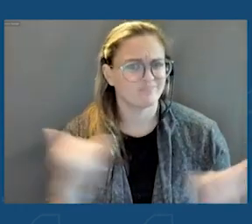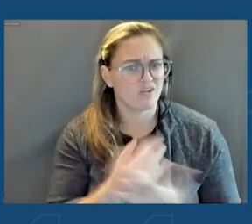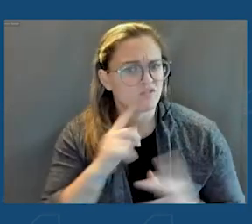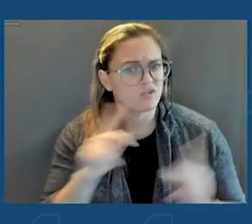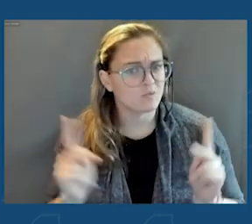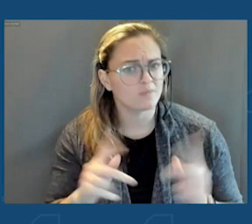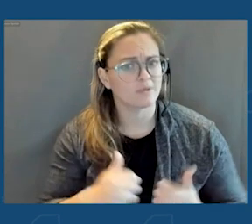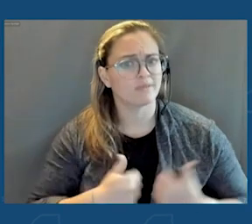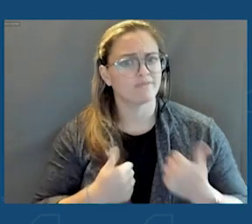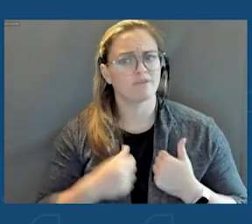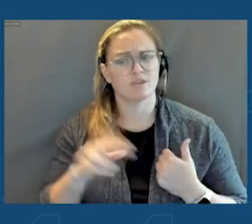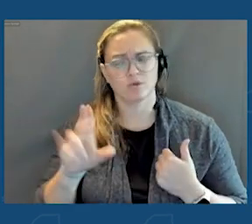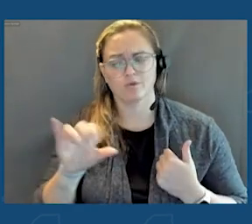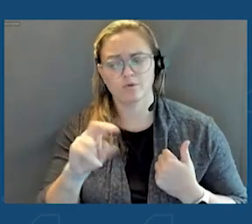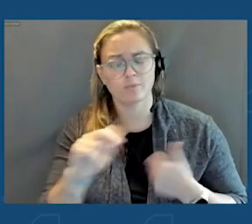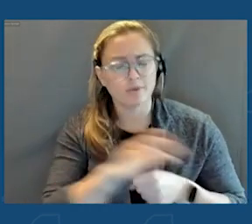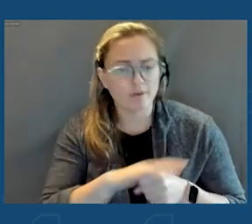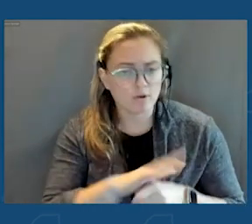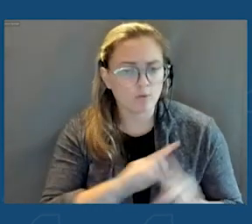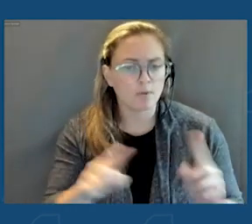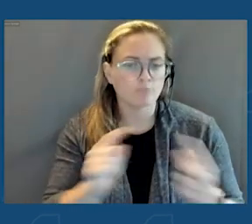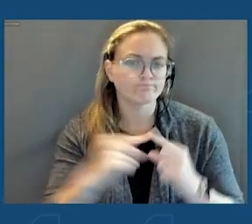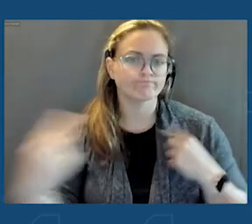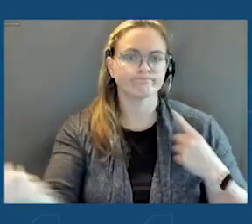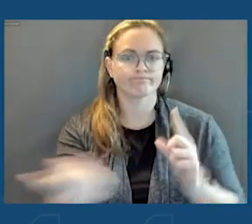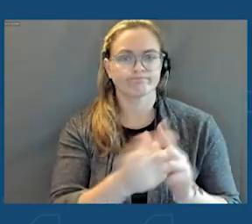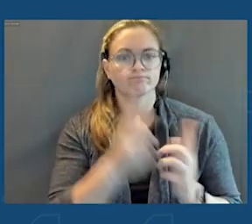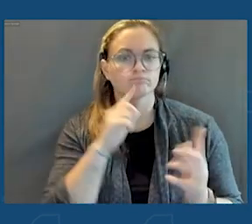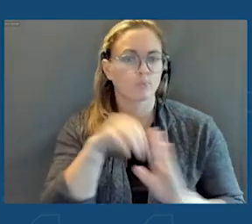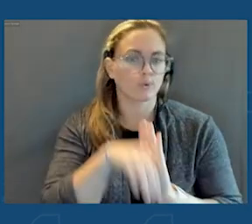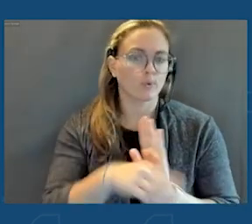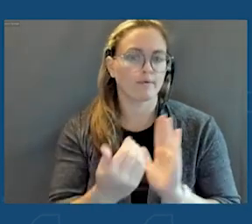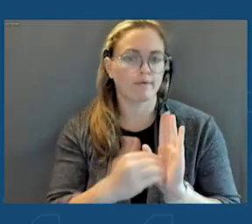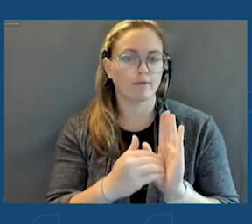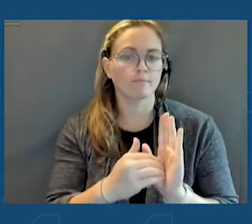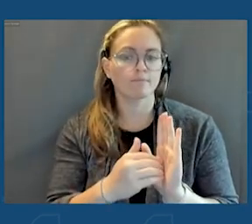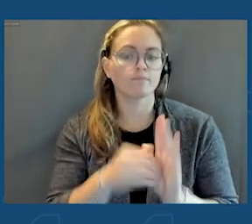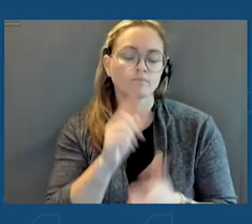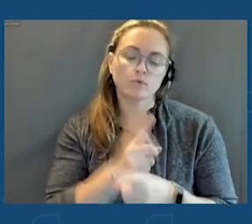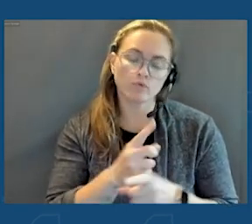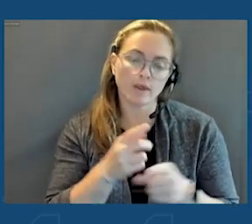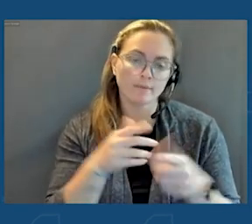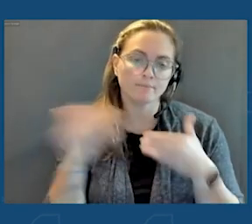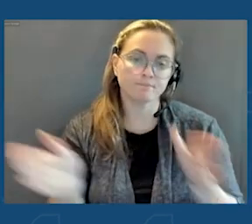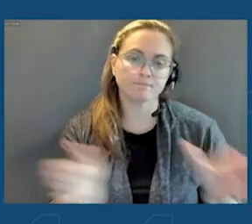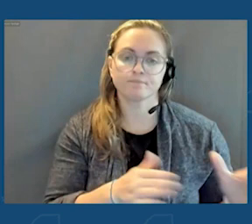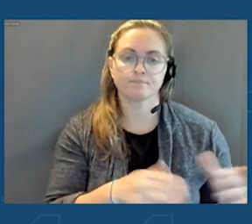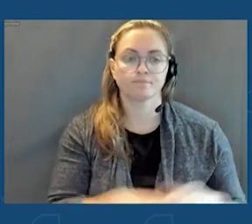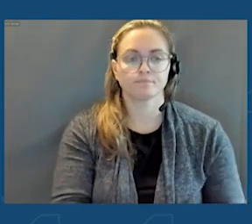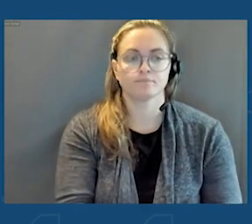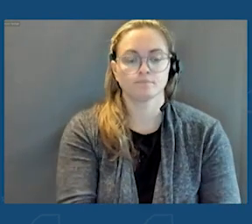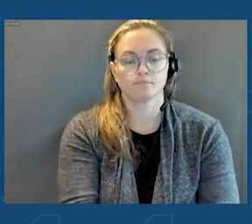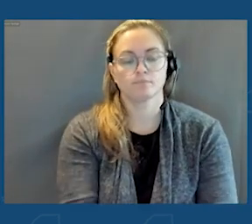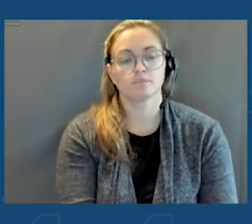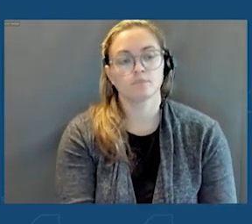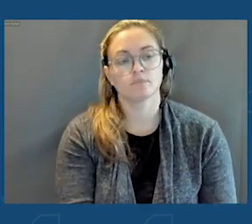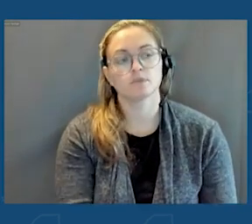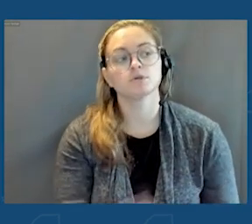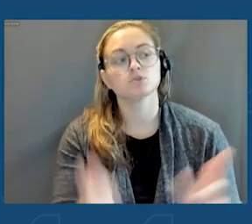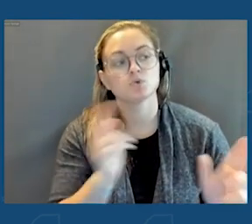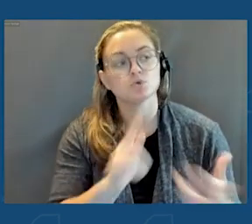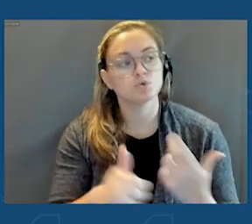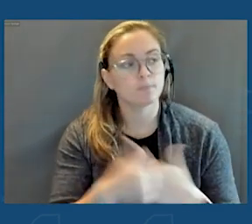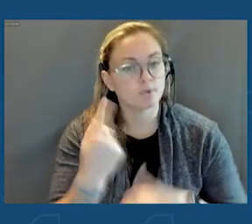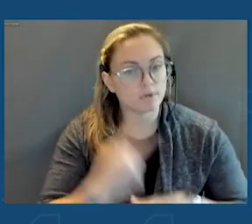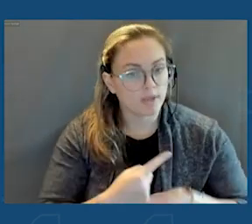our urban areas? But we've reversed it. We're downward, and that is the right direction. So shootings per day